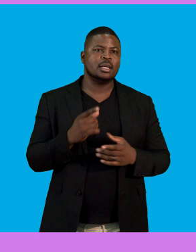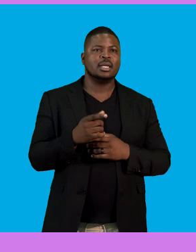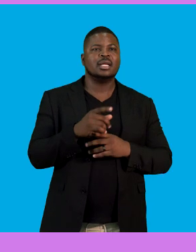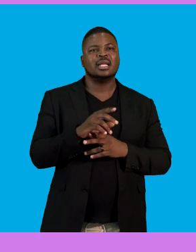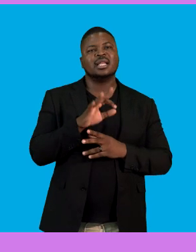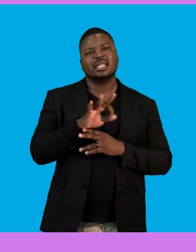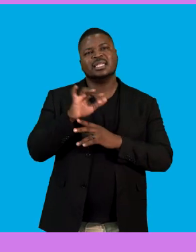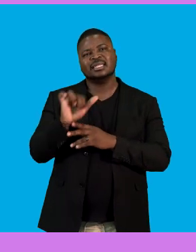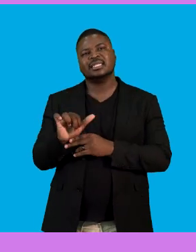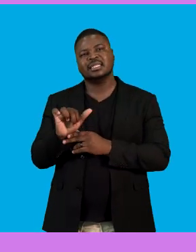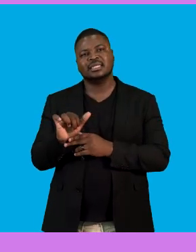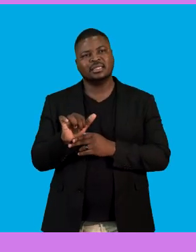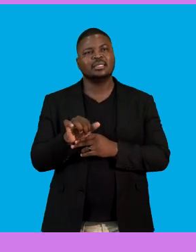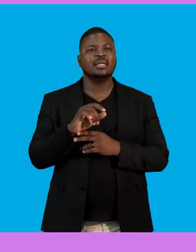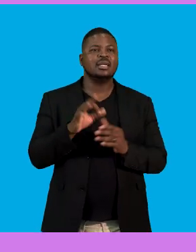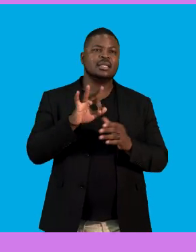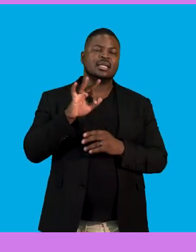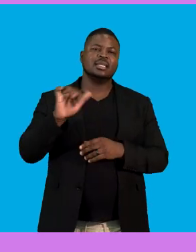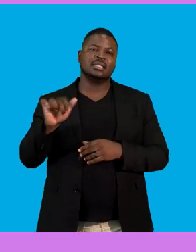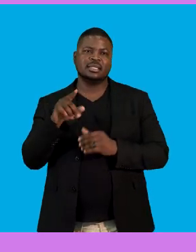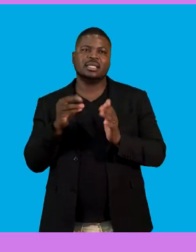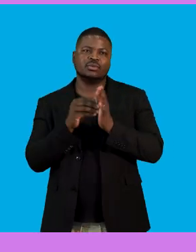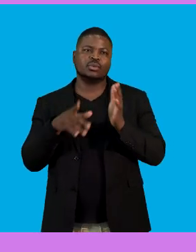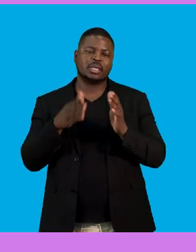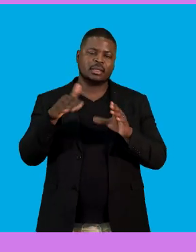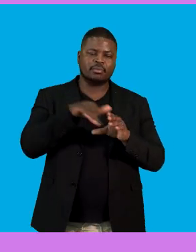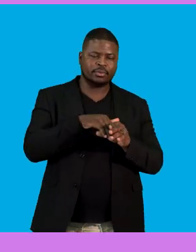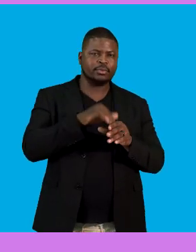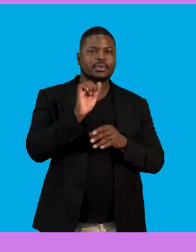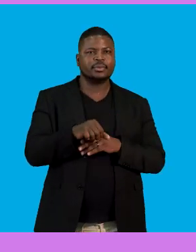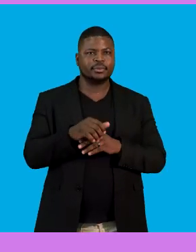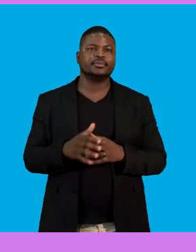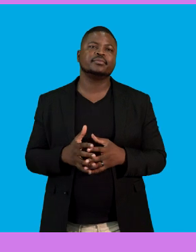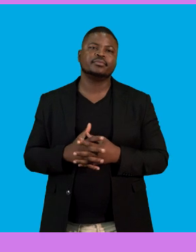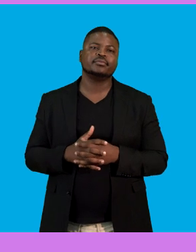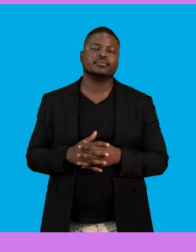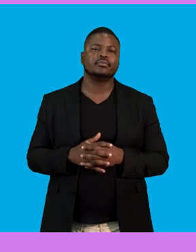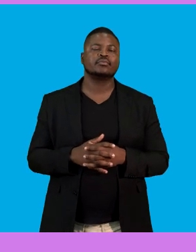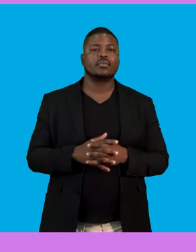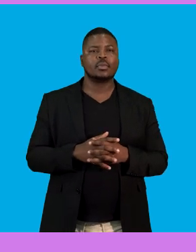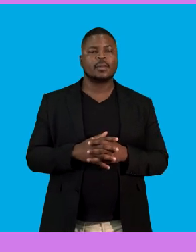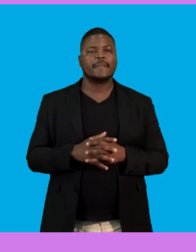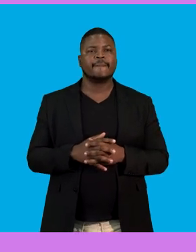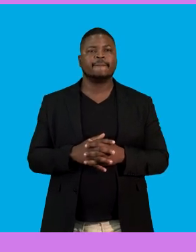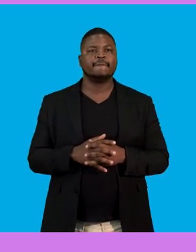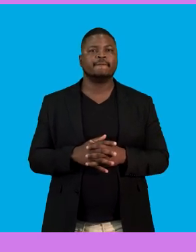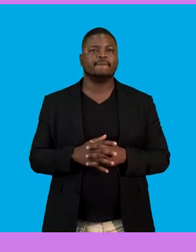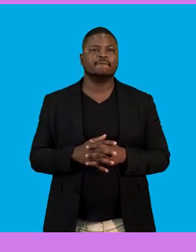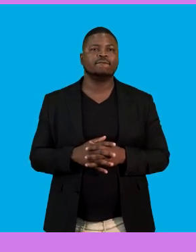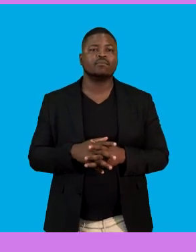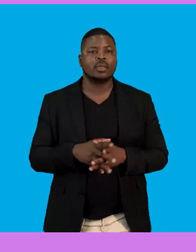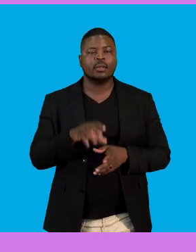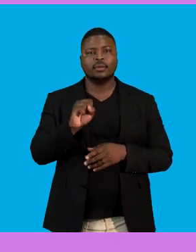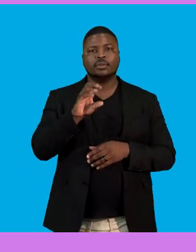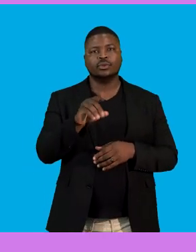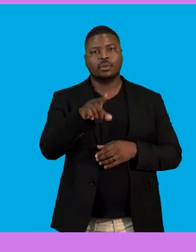about 36 learners participating in than all the other all the other sports code. So